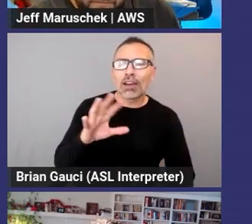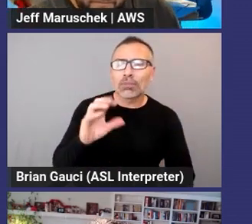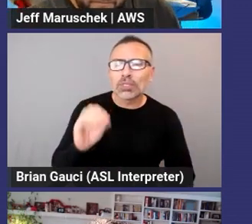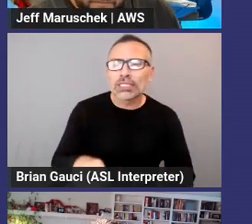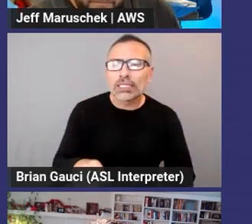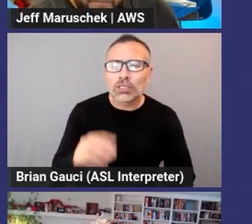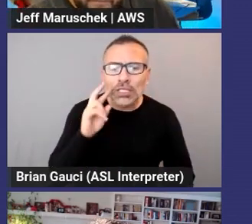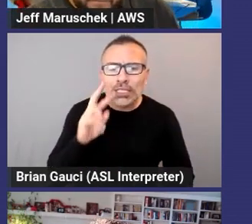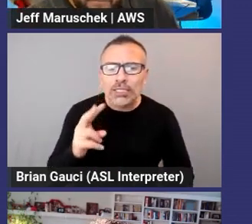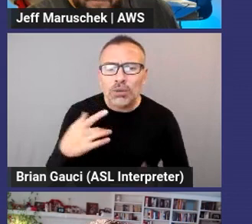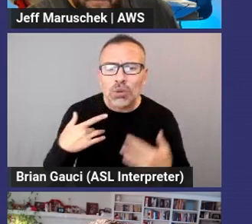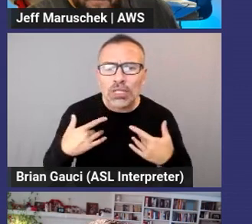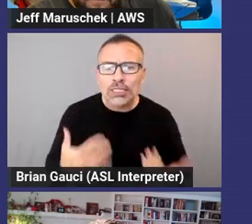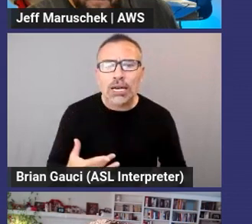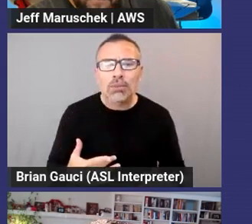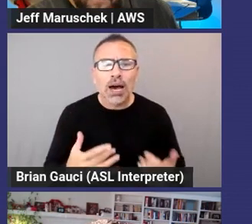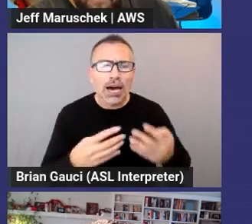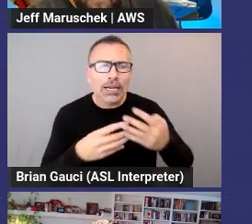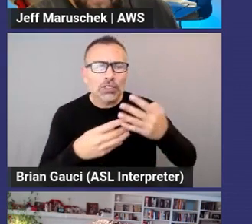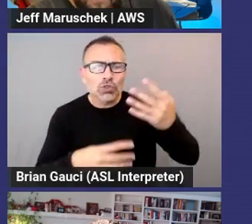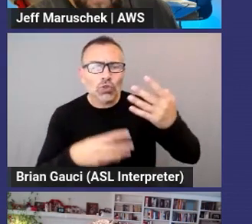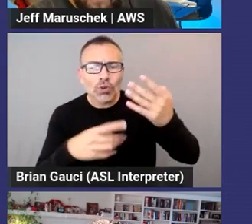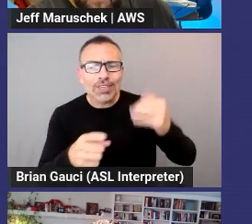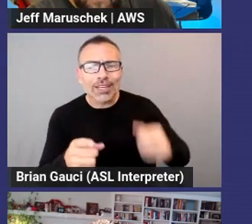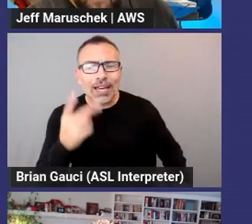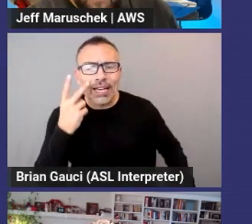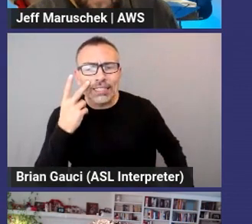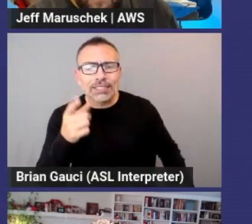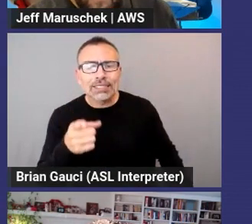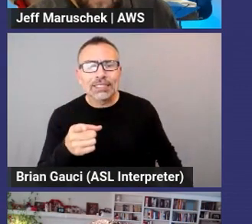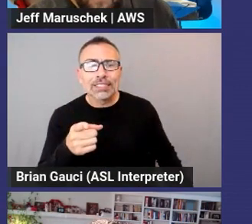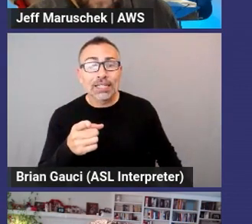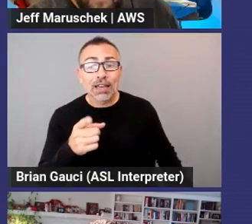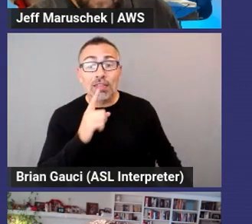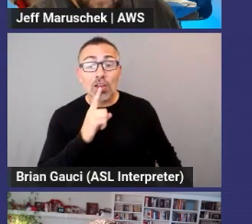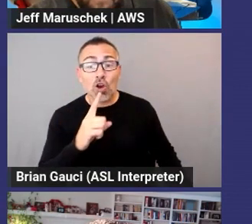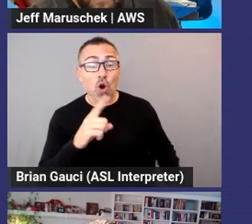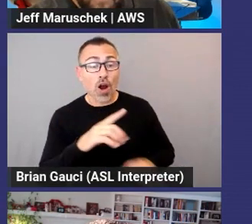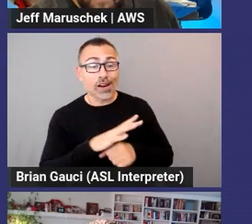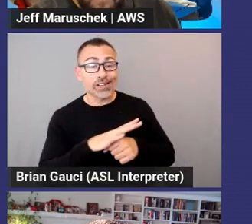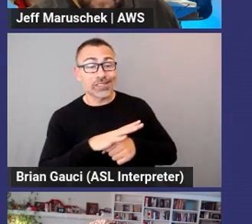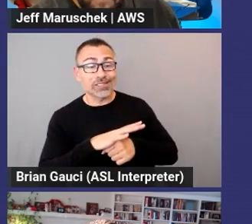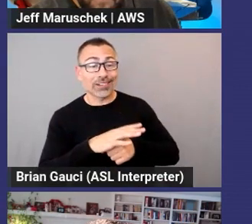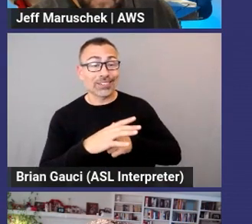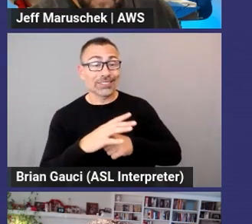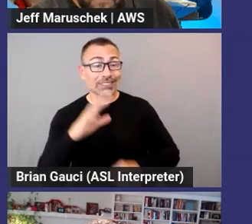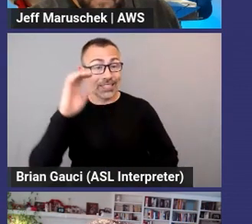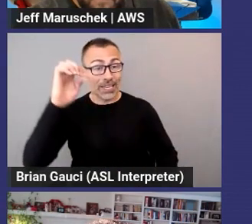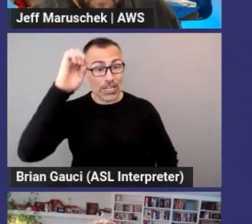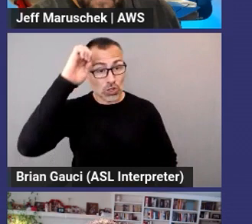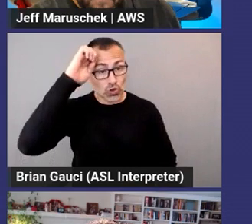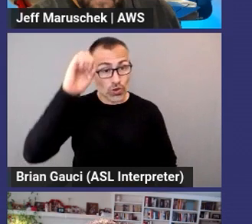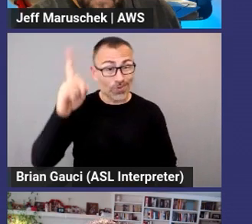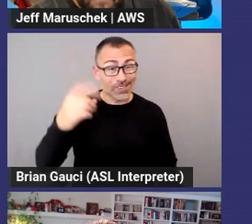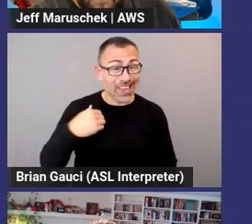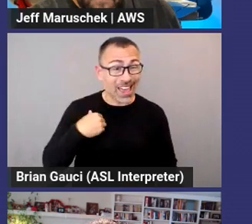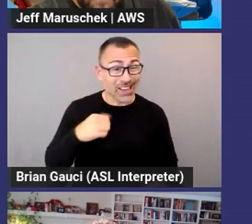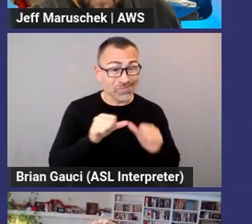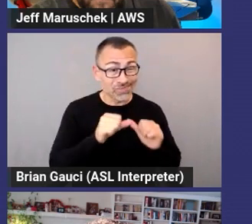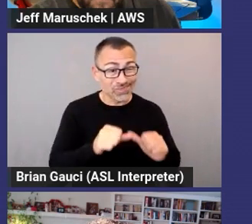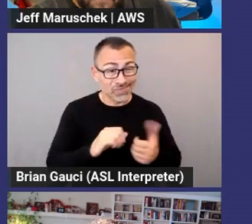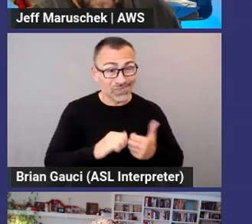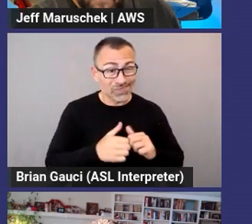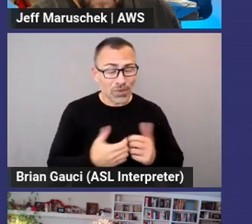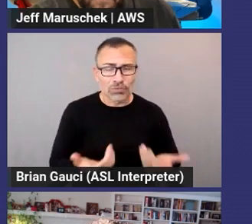on here. I scroll down it and see that there are areas in Europe where there is some ongoing problem. I'm curious